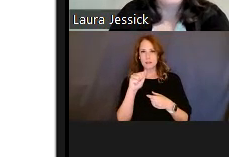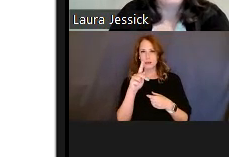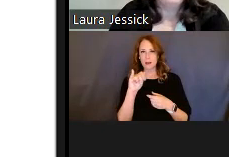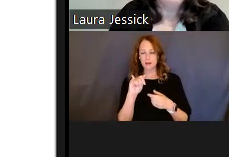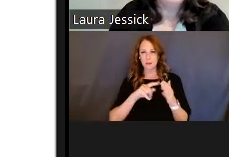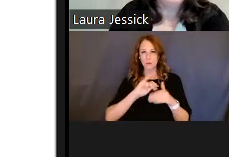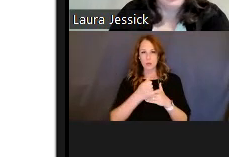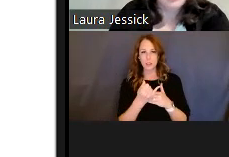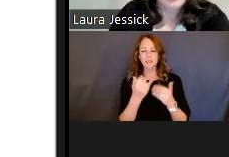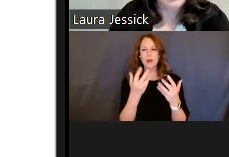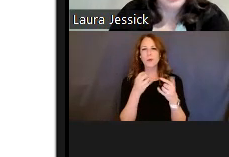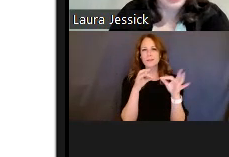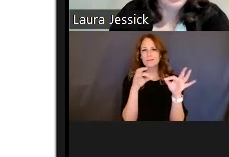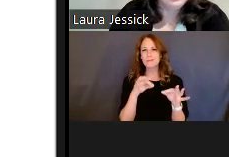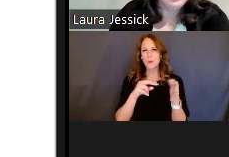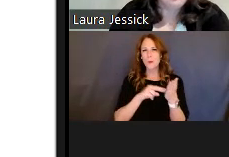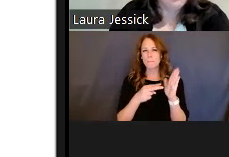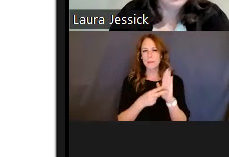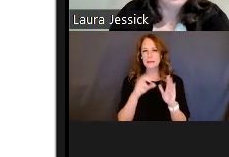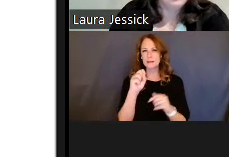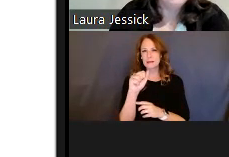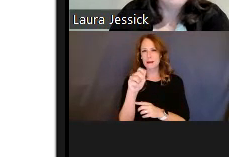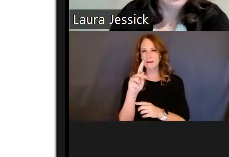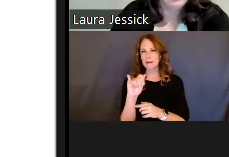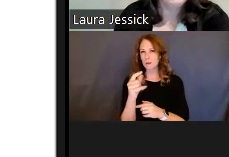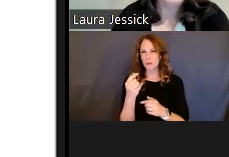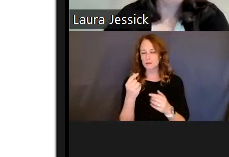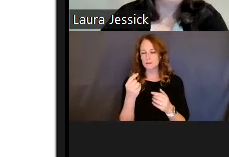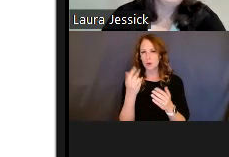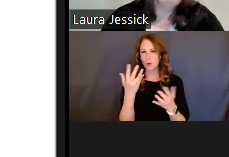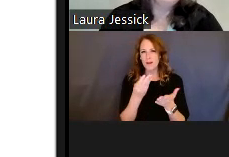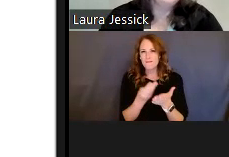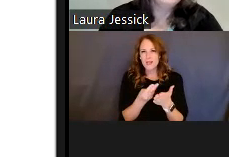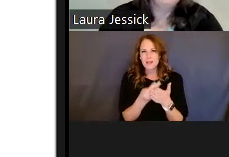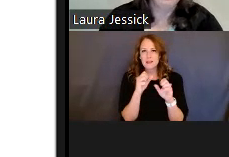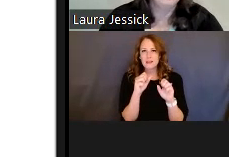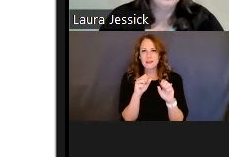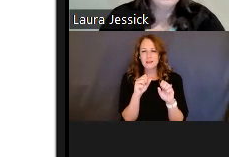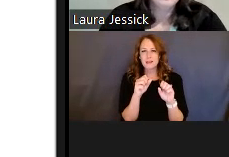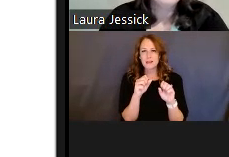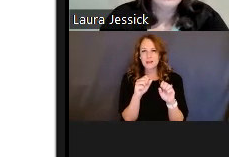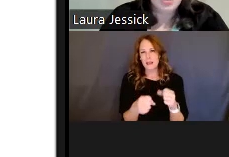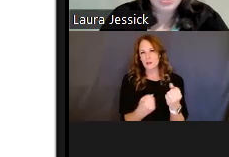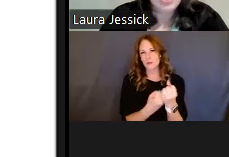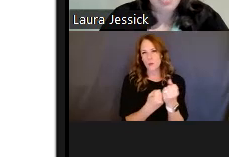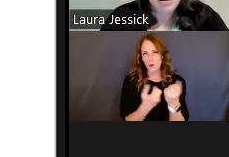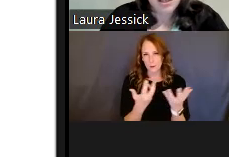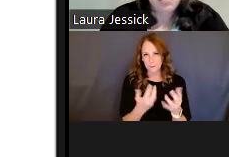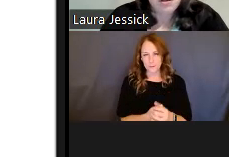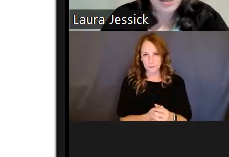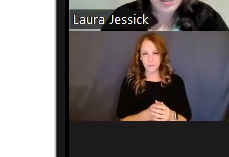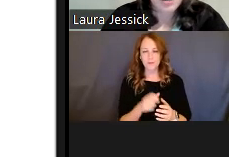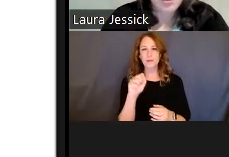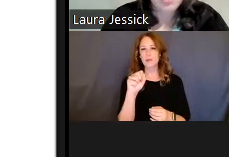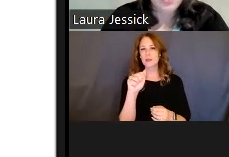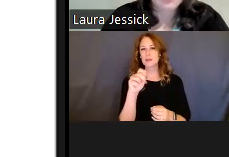what SAKI is and what SAKI funding can support. So SAKI, or the